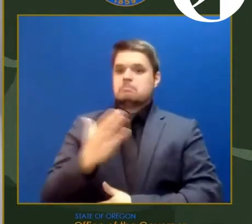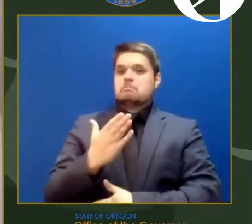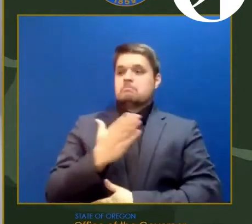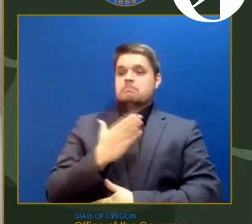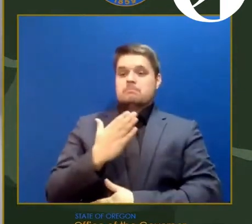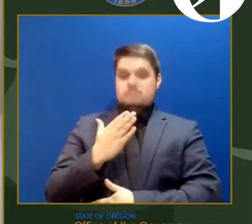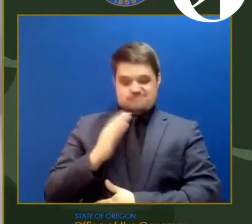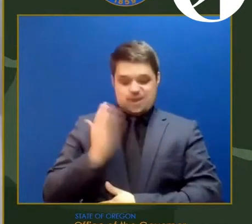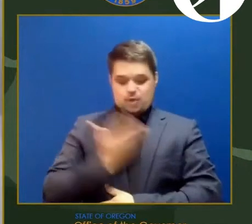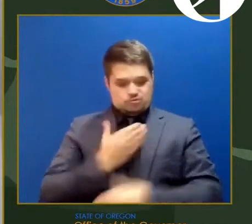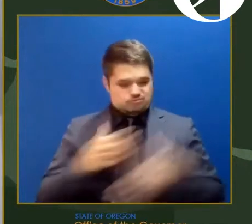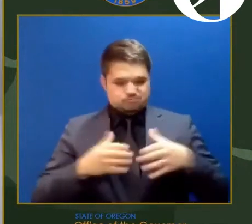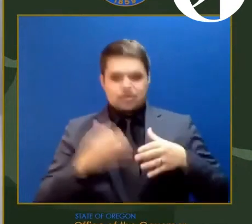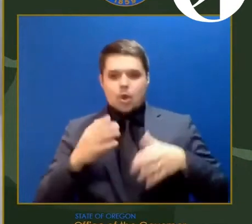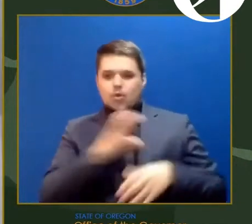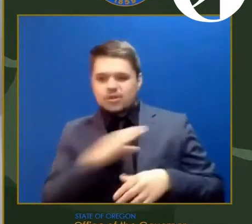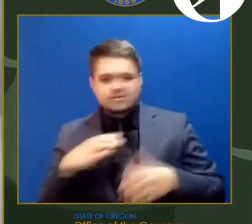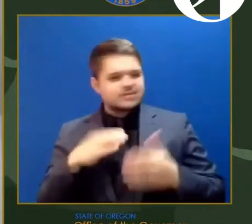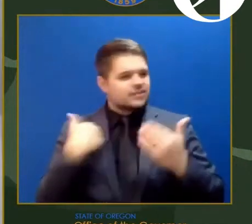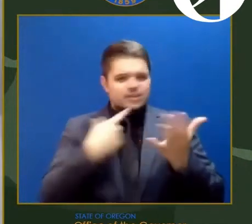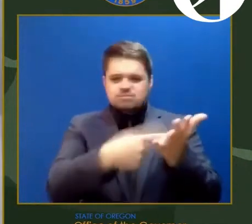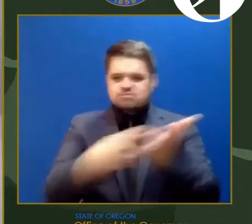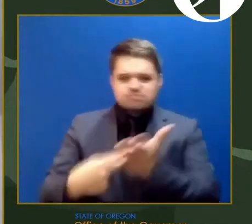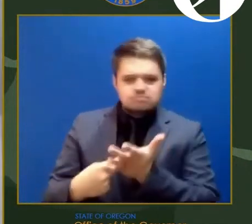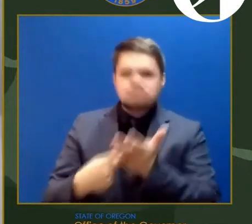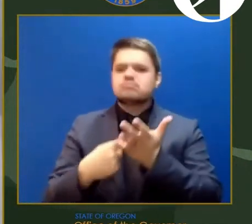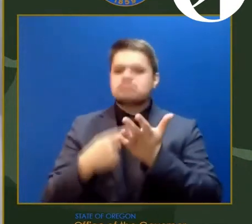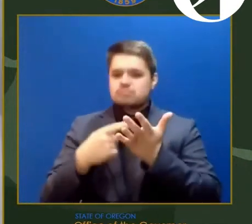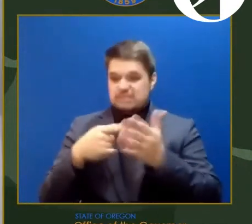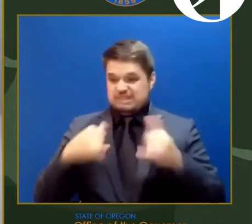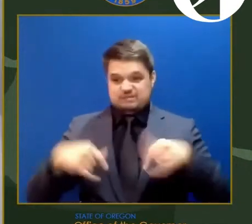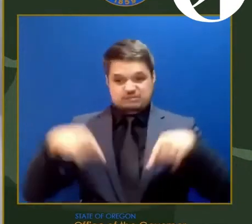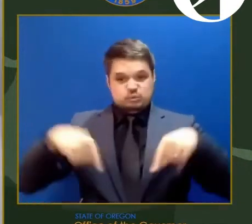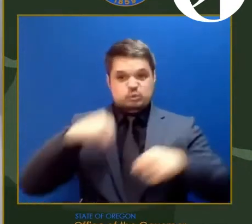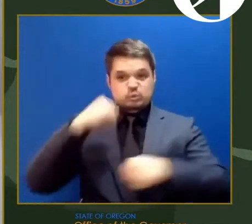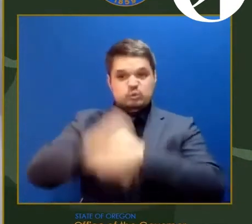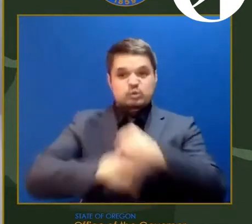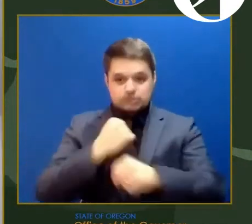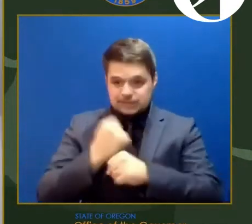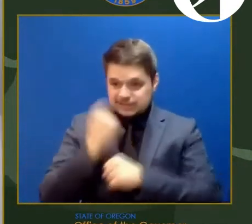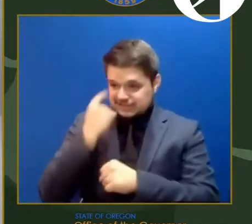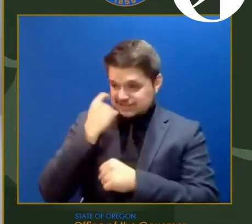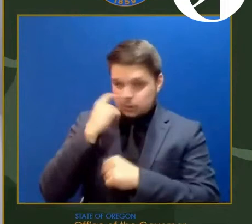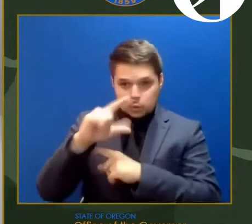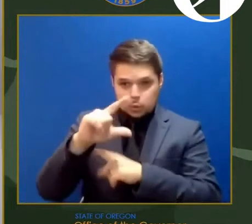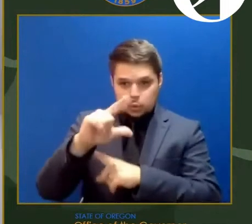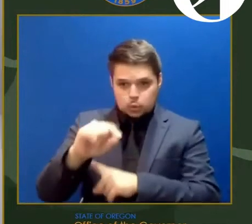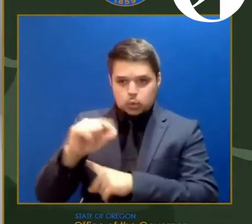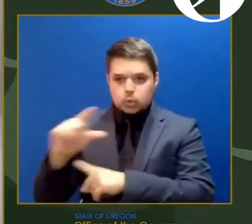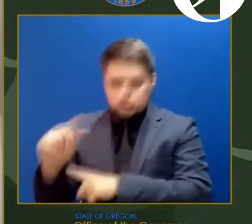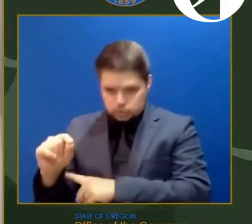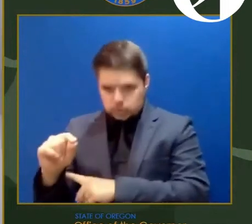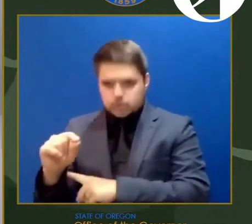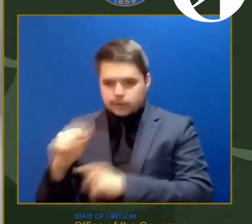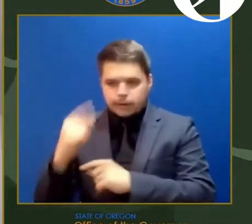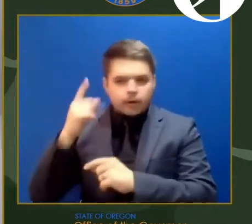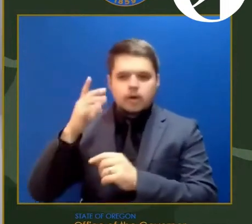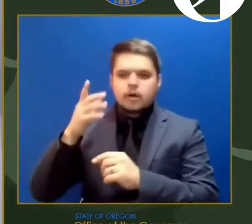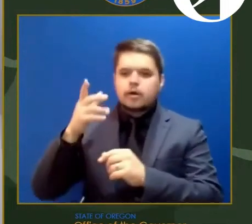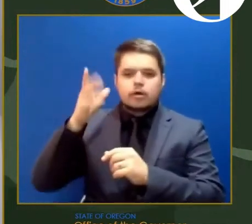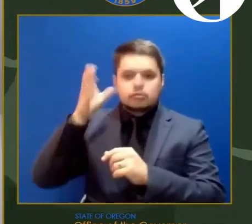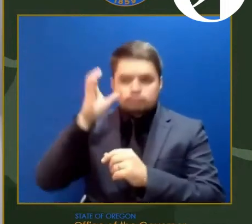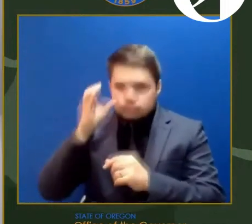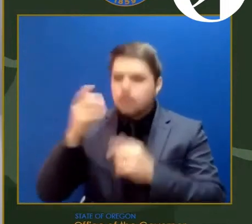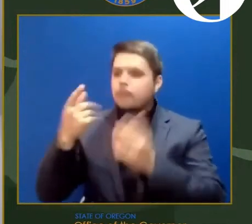think that especially this year, when we heard about PPP loans, I think that that's one of the times that